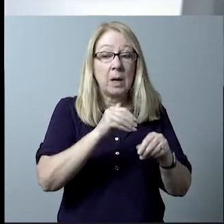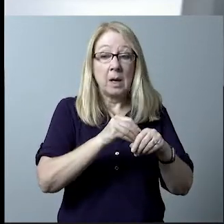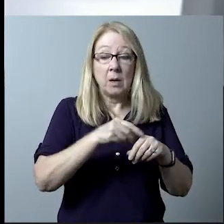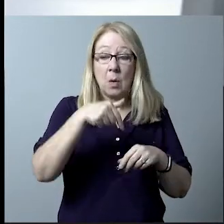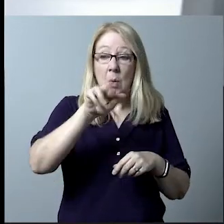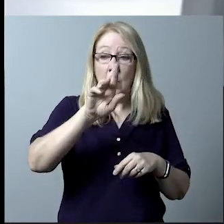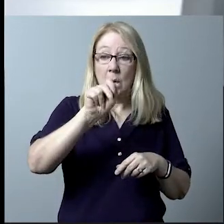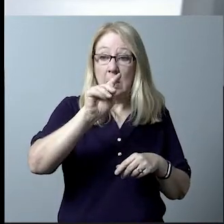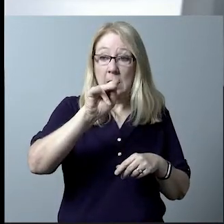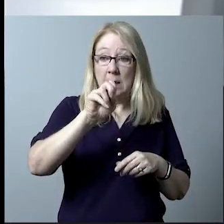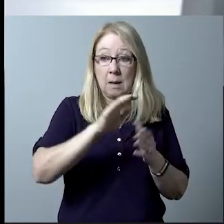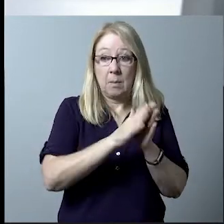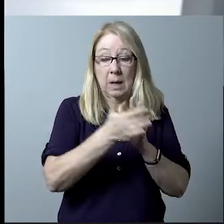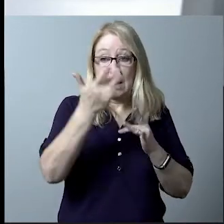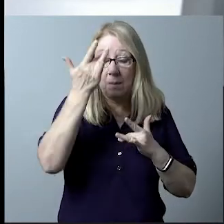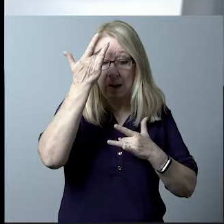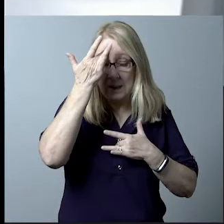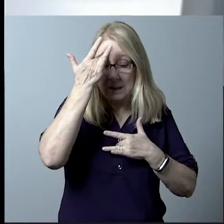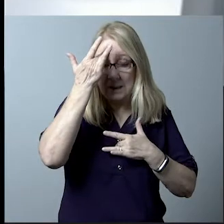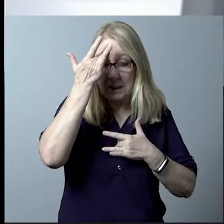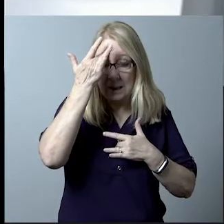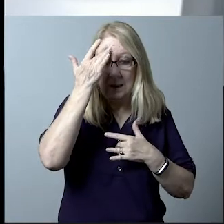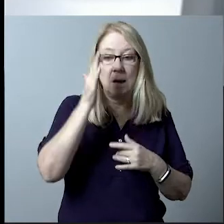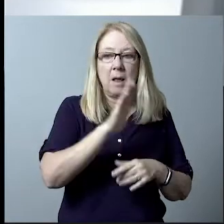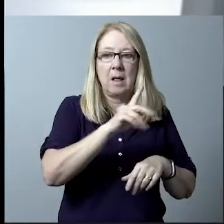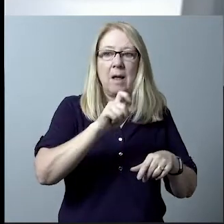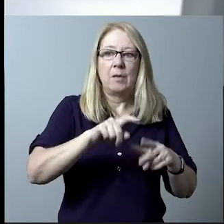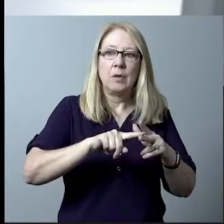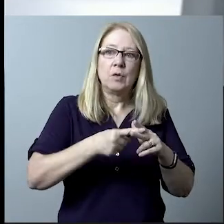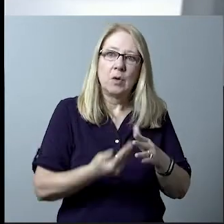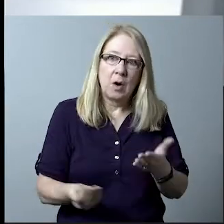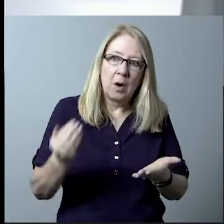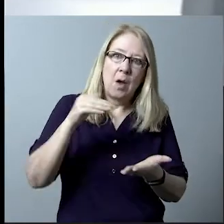complicated because if somebody's in quarantine and they become symptomatic partway